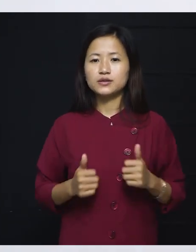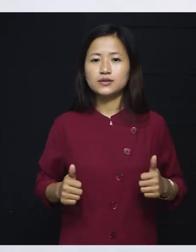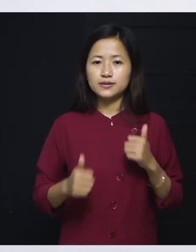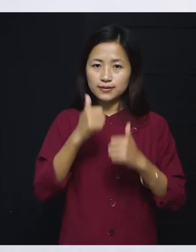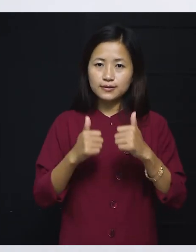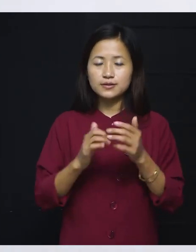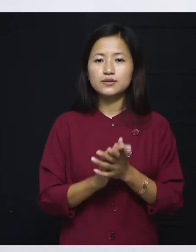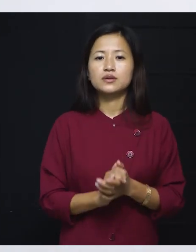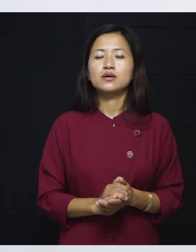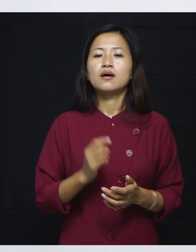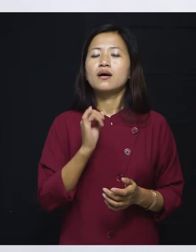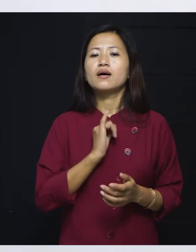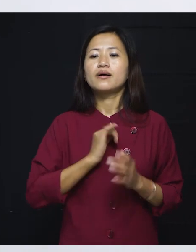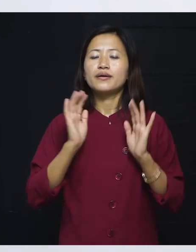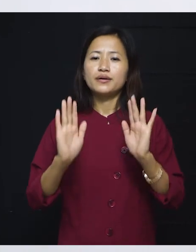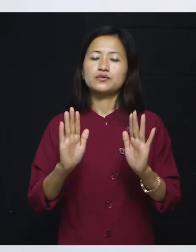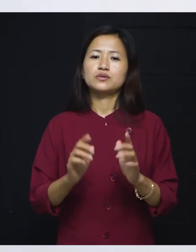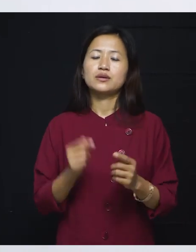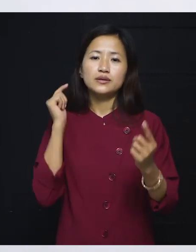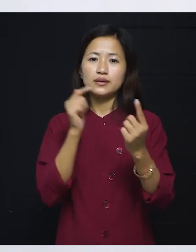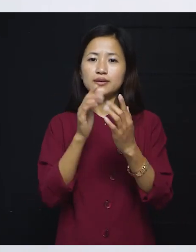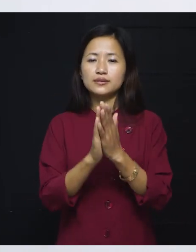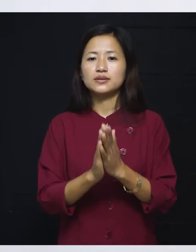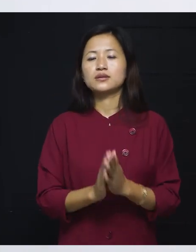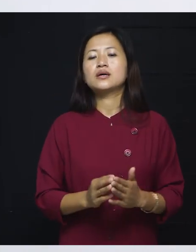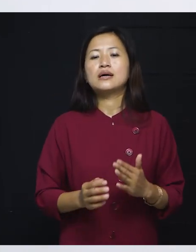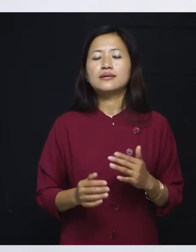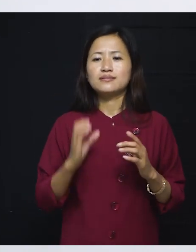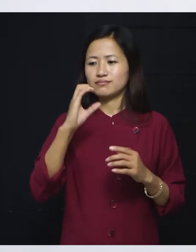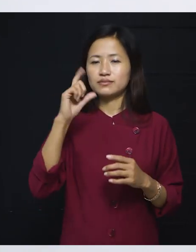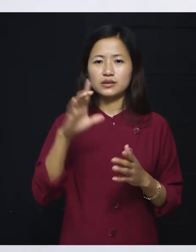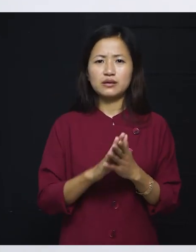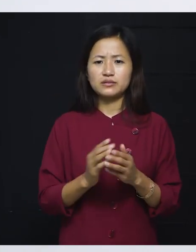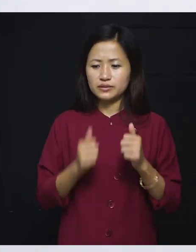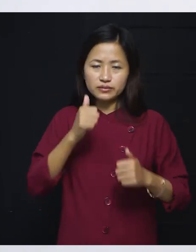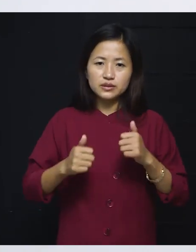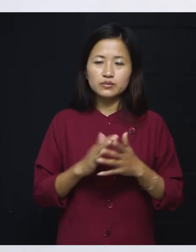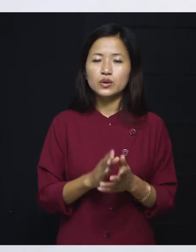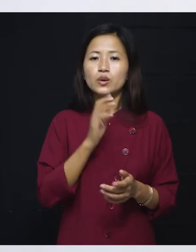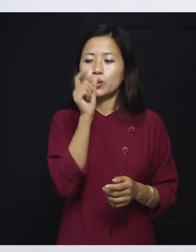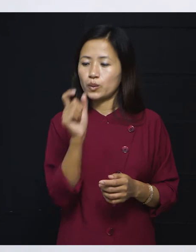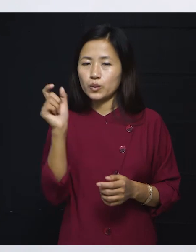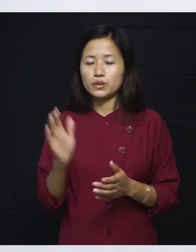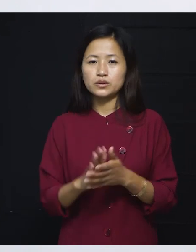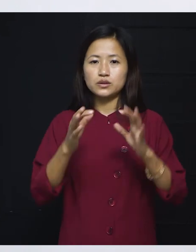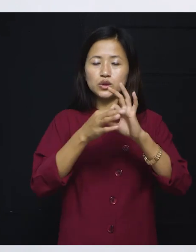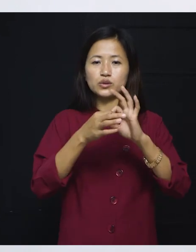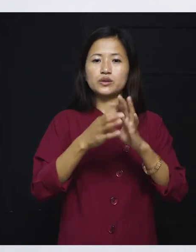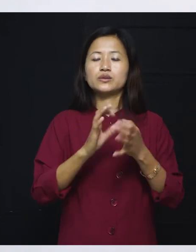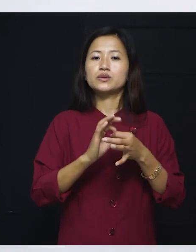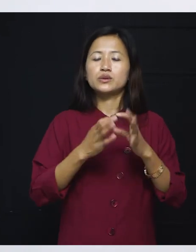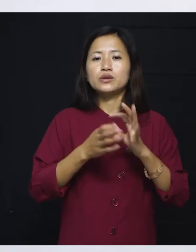sentence. I have to attend the exam or I have to attend the class. The word because is the joining word there,